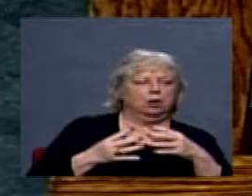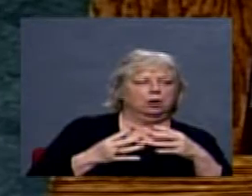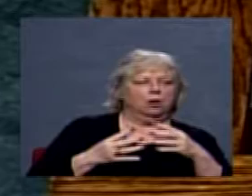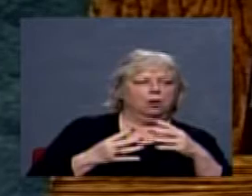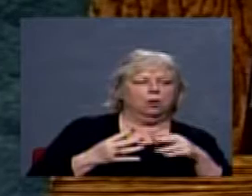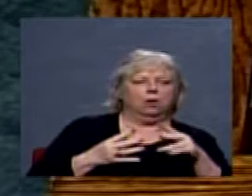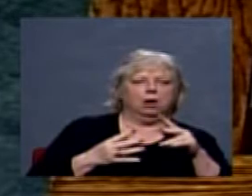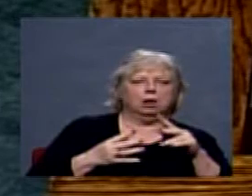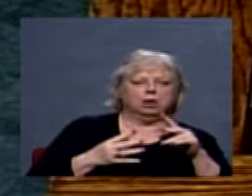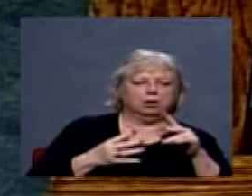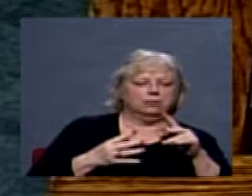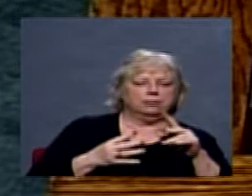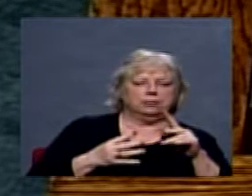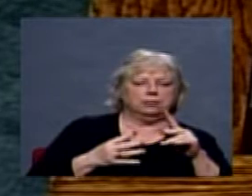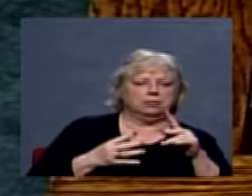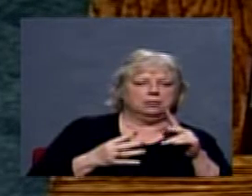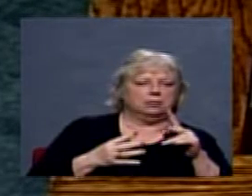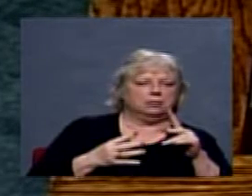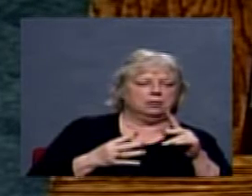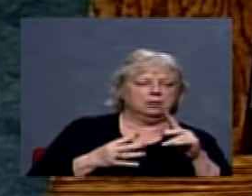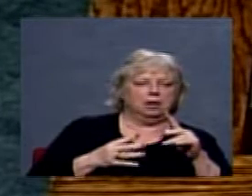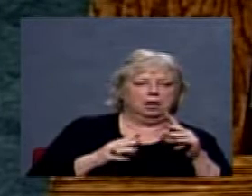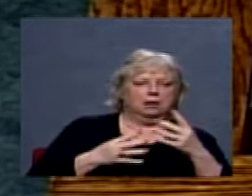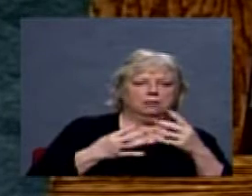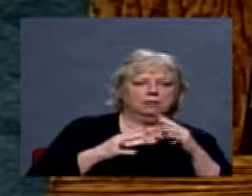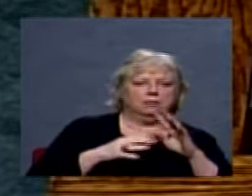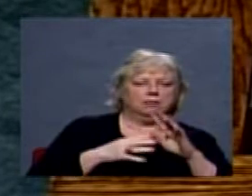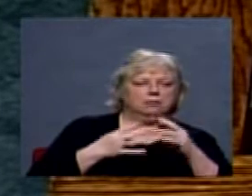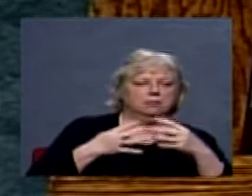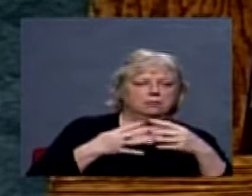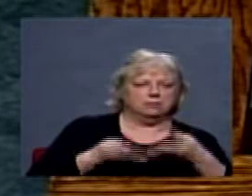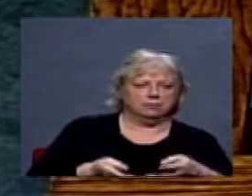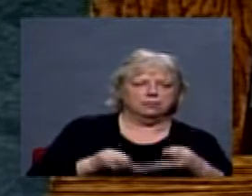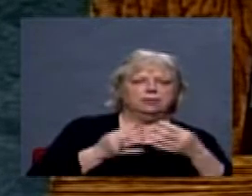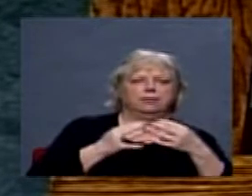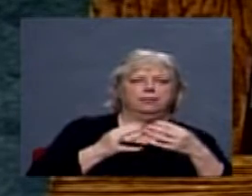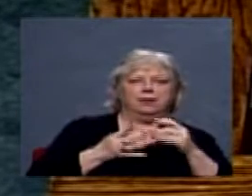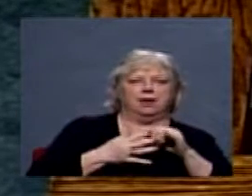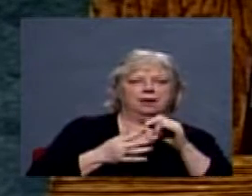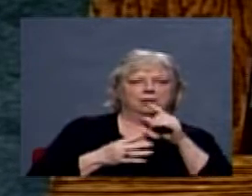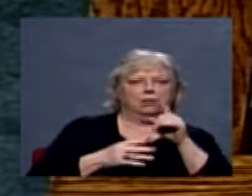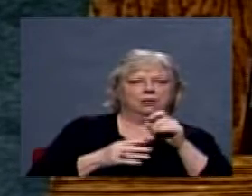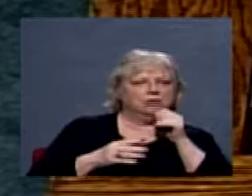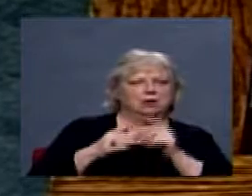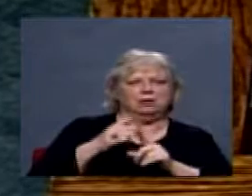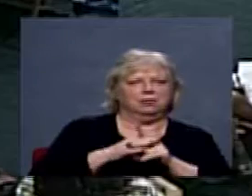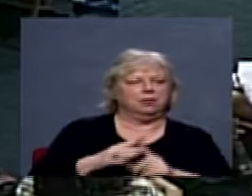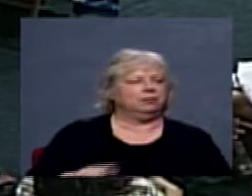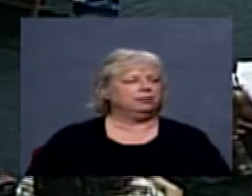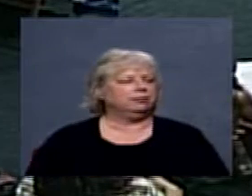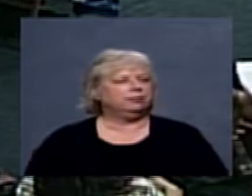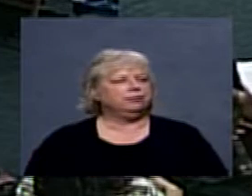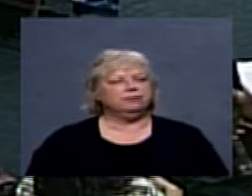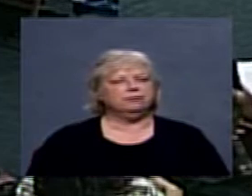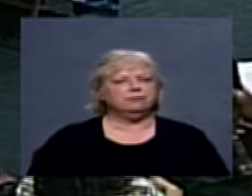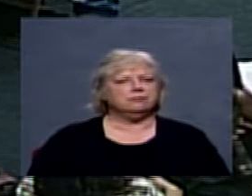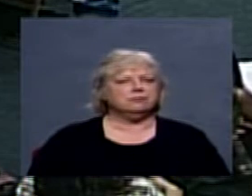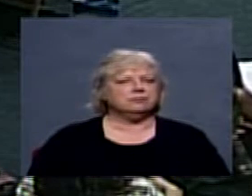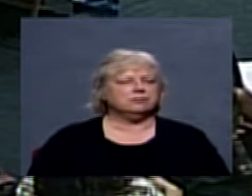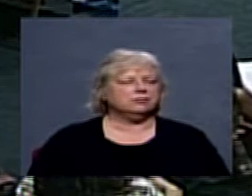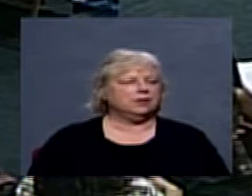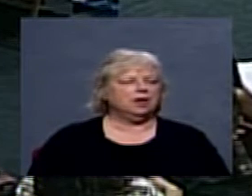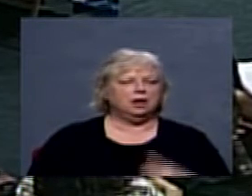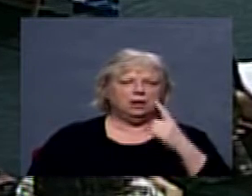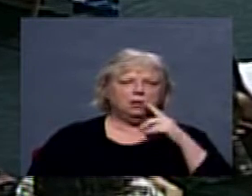box arrangement, but that issue or question has not come up. We use a